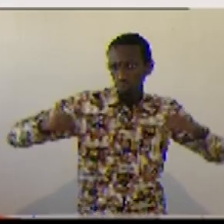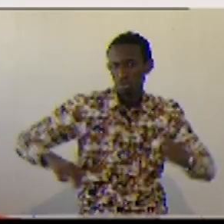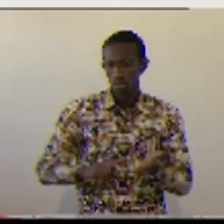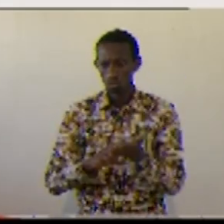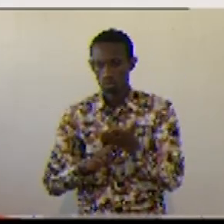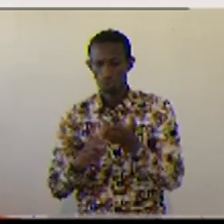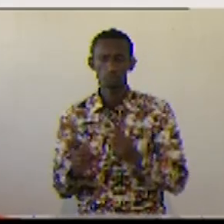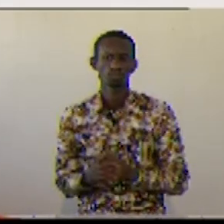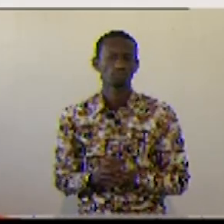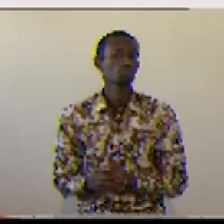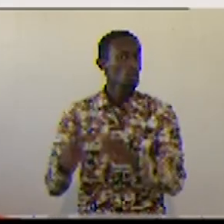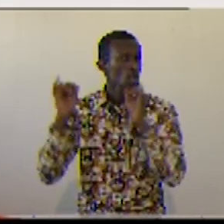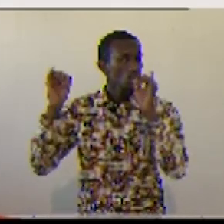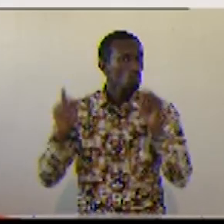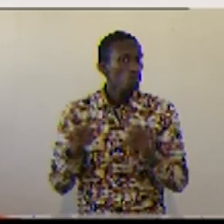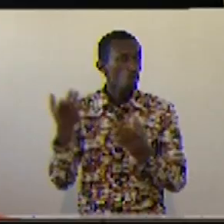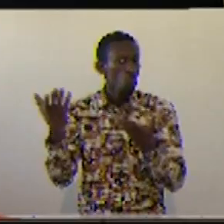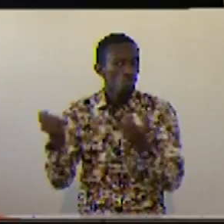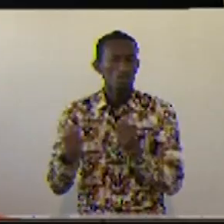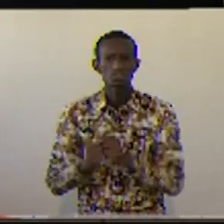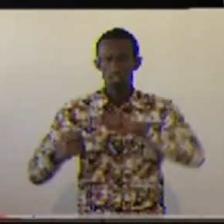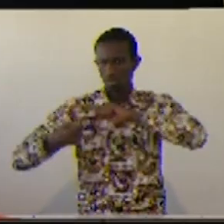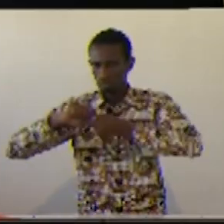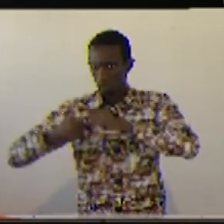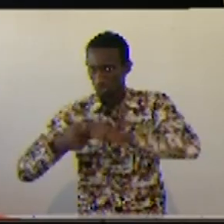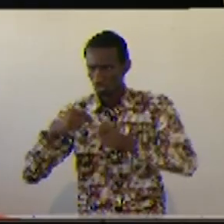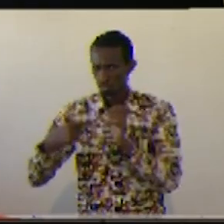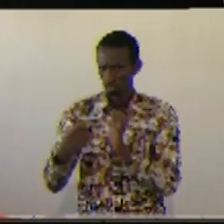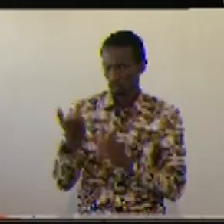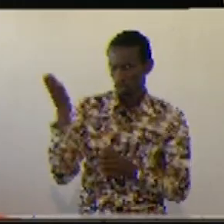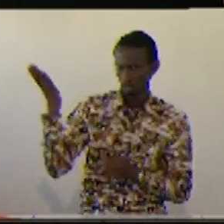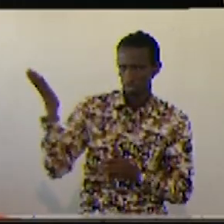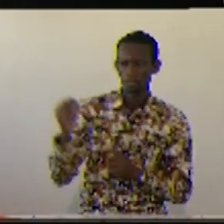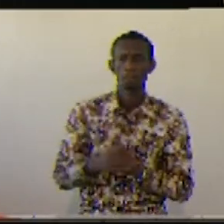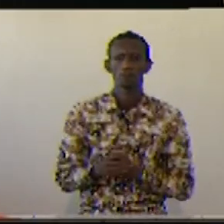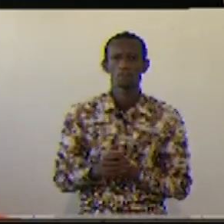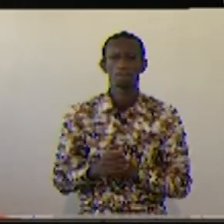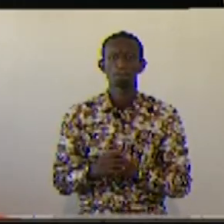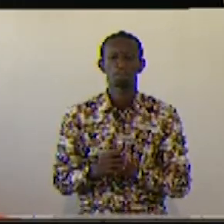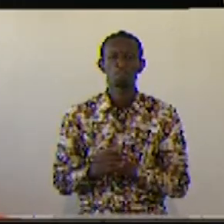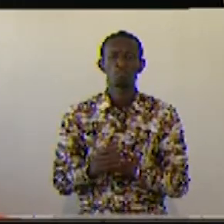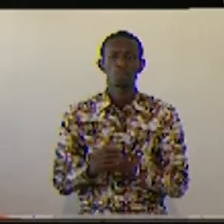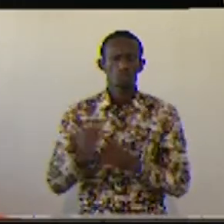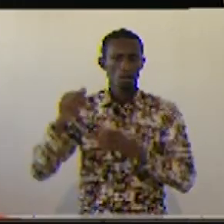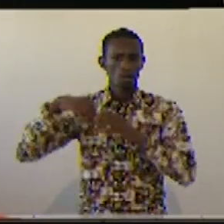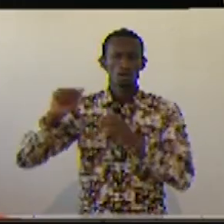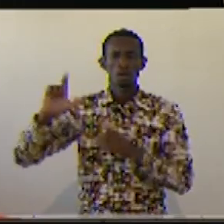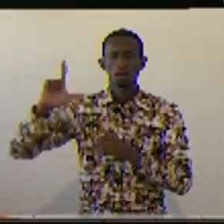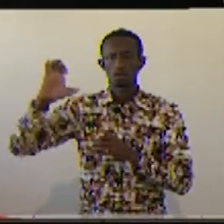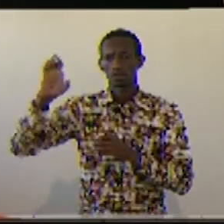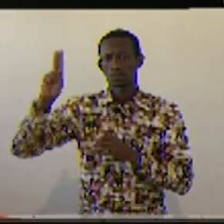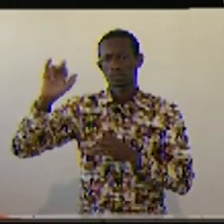metal like zinc in the solid state and react it with aqueous dilute sulfuric